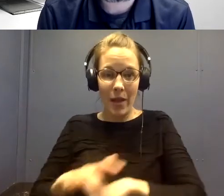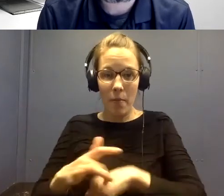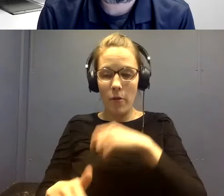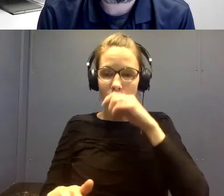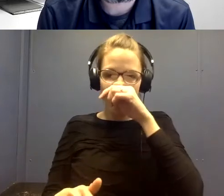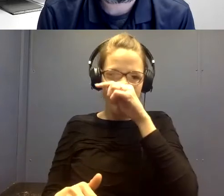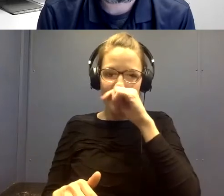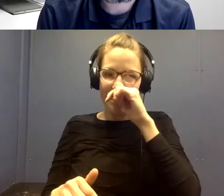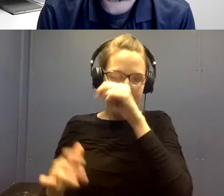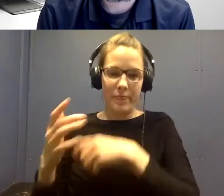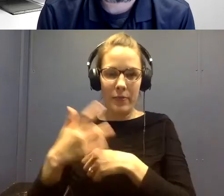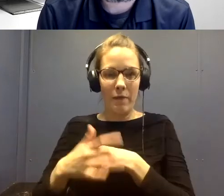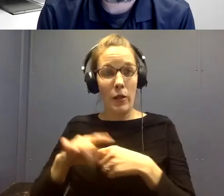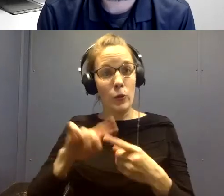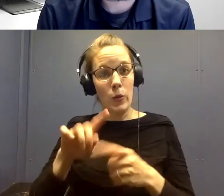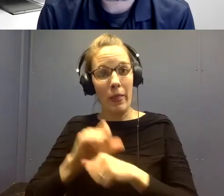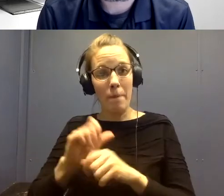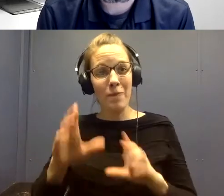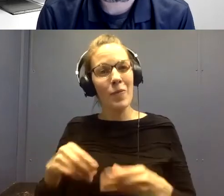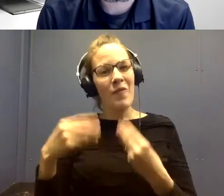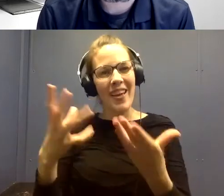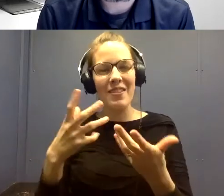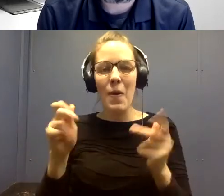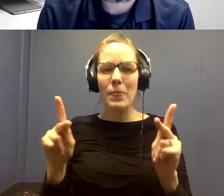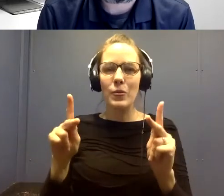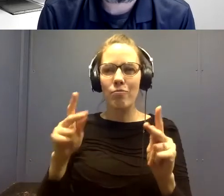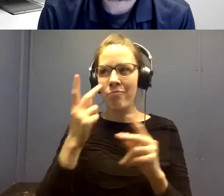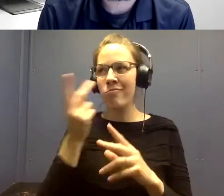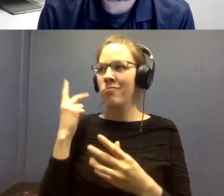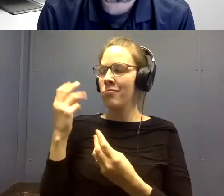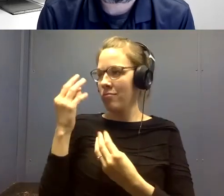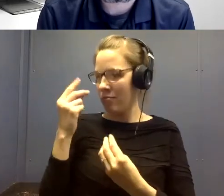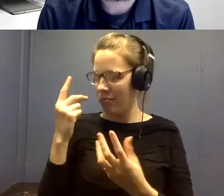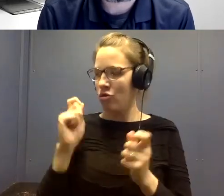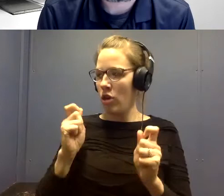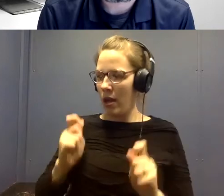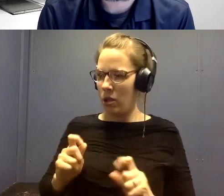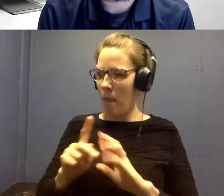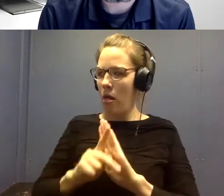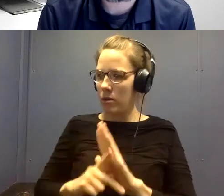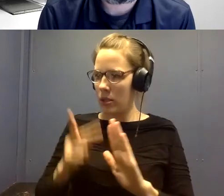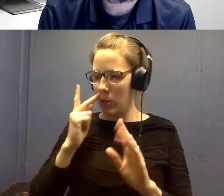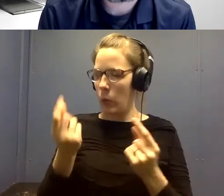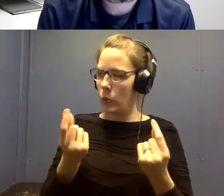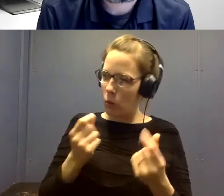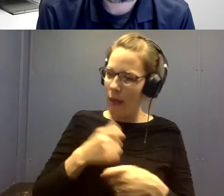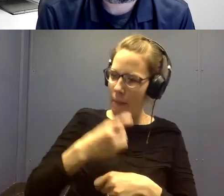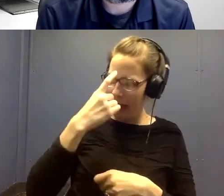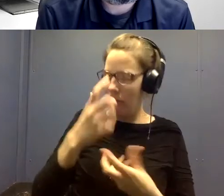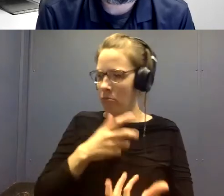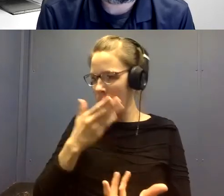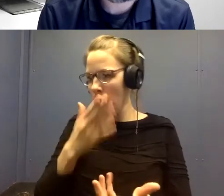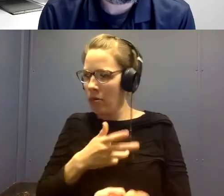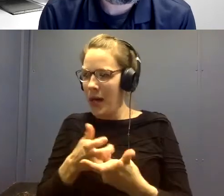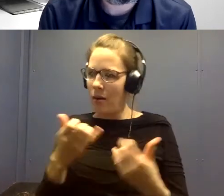available to our employees, it's provided us an opportunity to reflect back on those policies and see how we can open up when it makes sense. And so again,